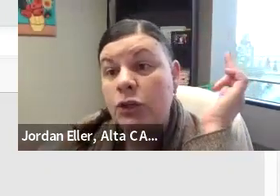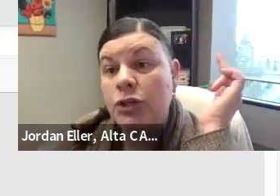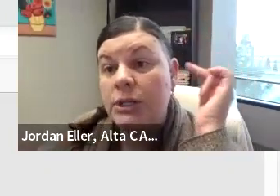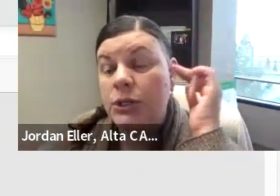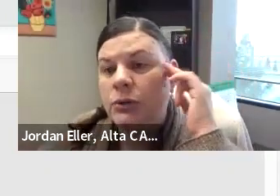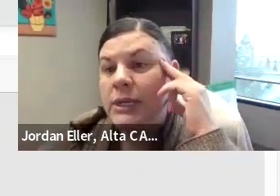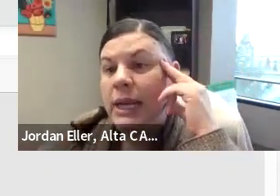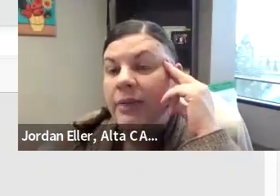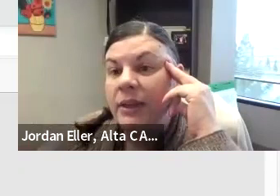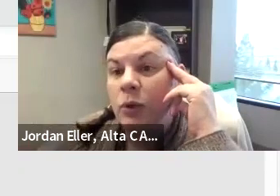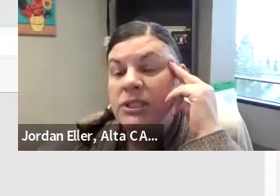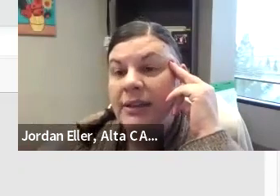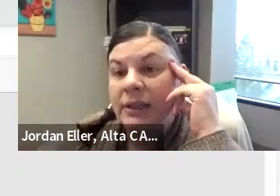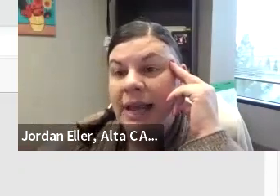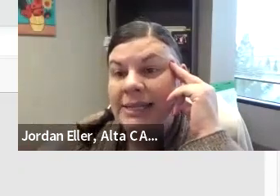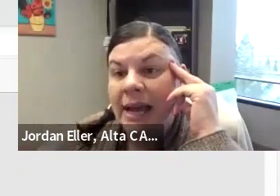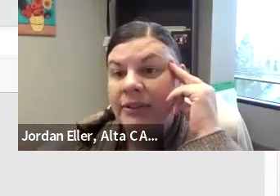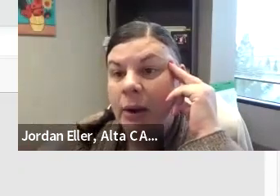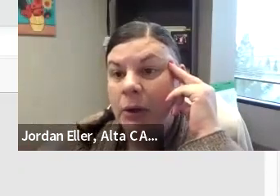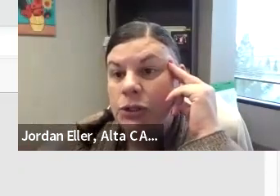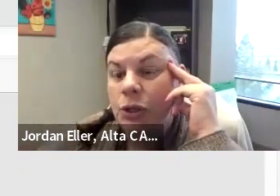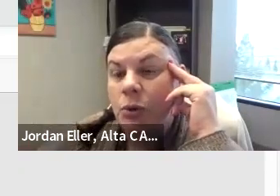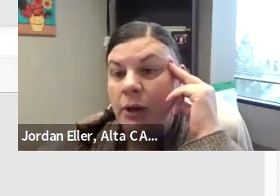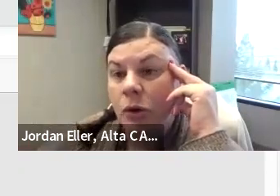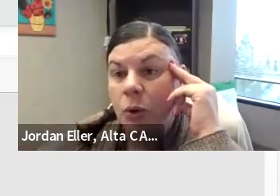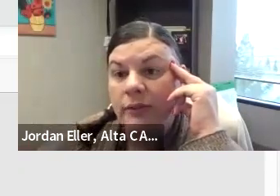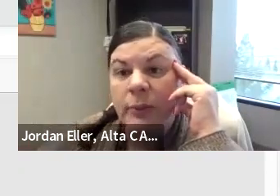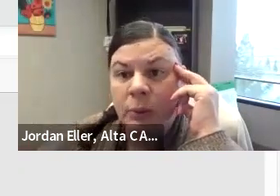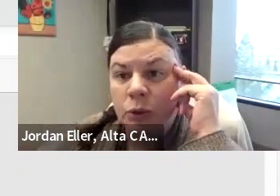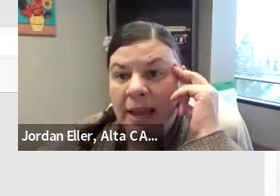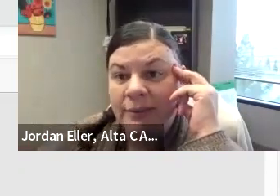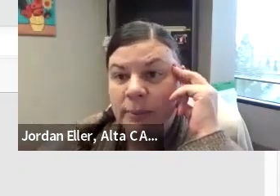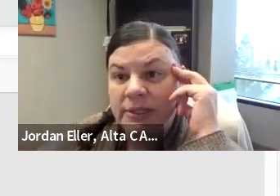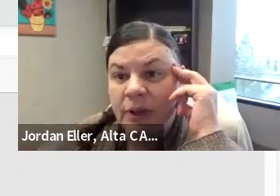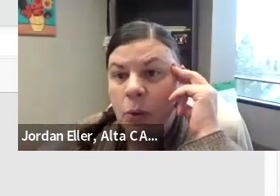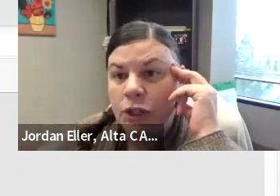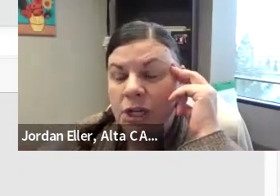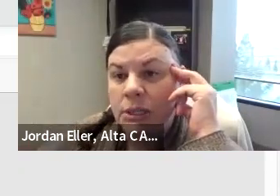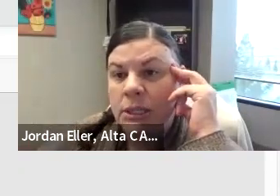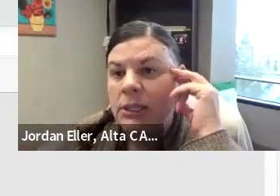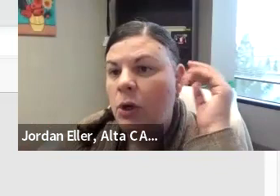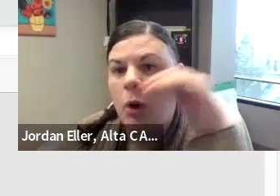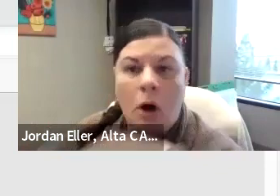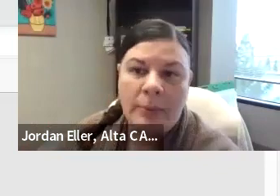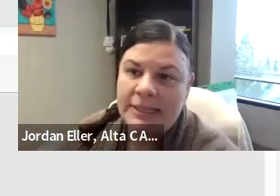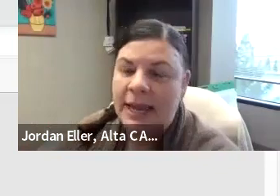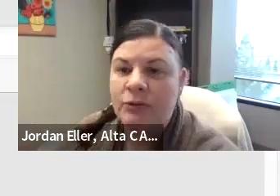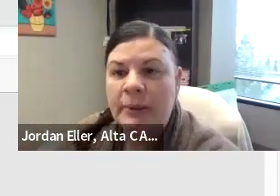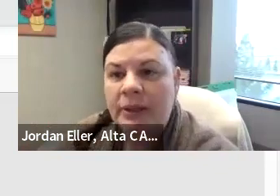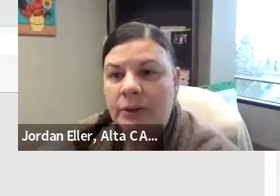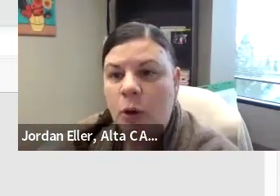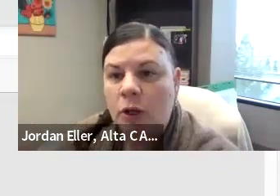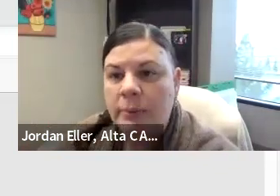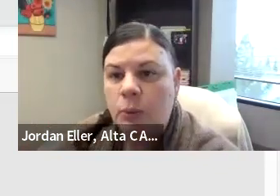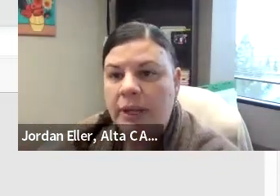like we usually do. And then we'll save the last half an hour or so unrecorded for people who might have specific questions. All my staff